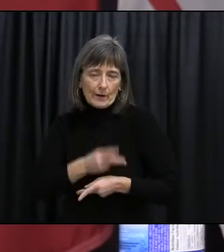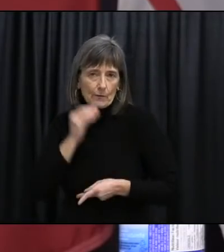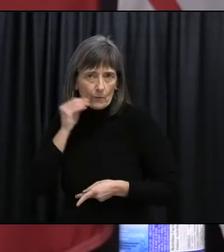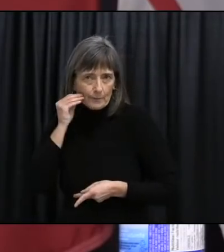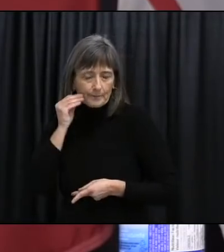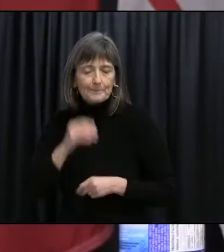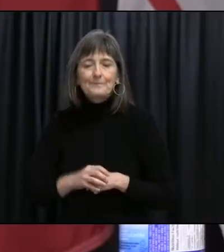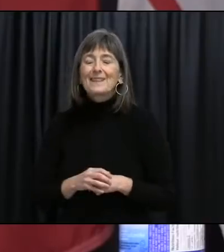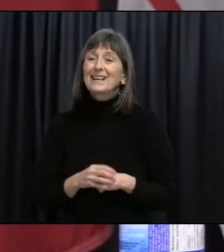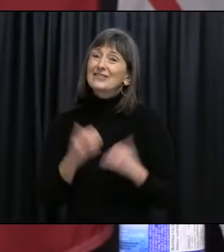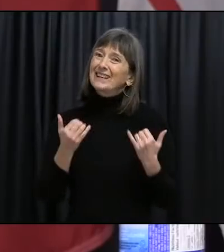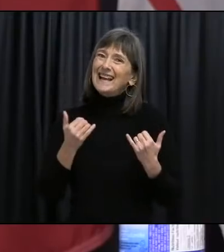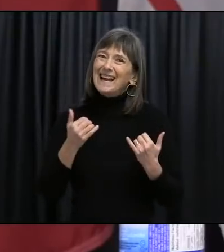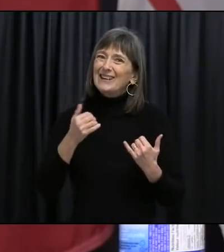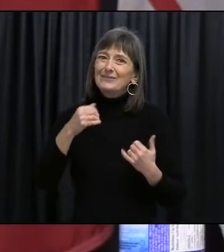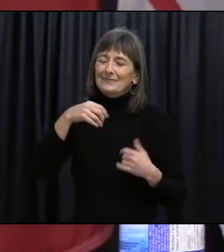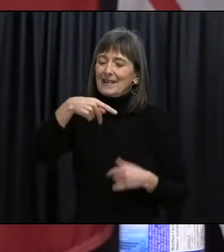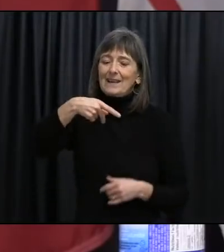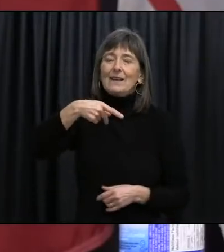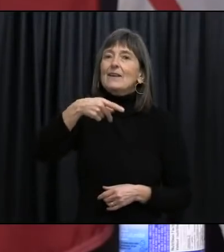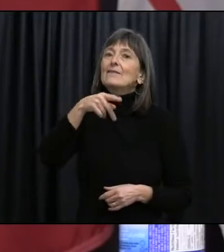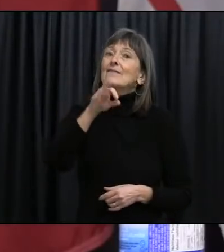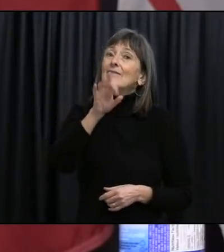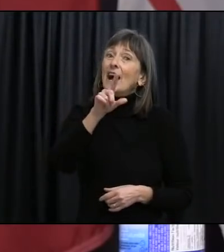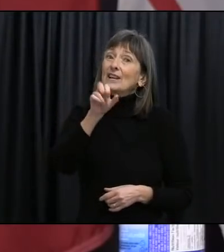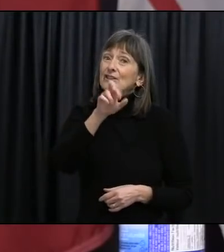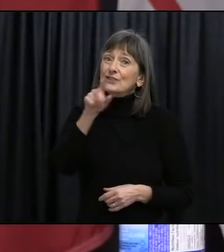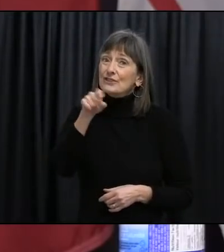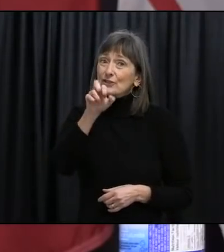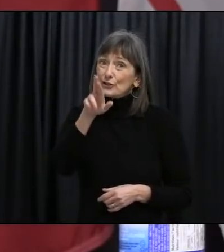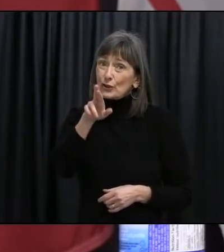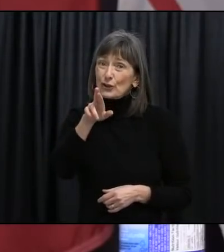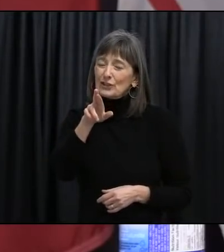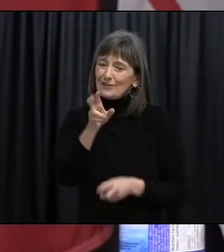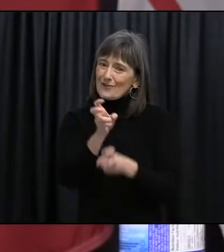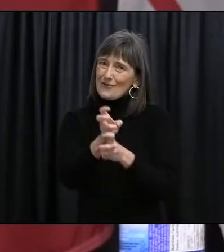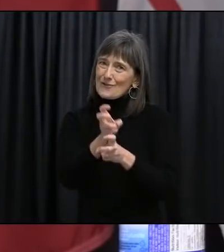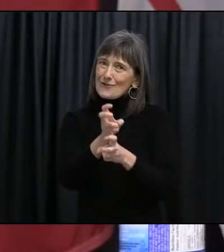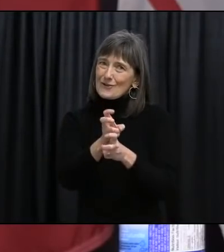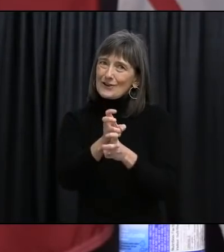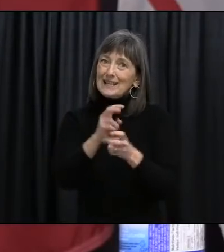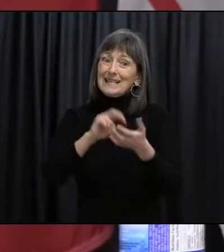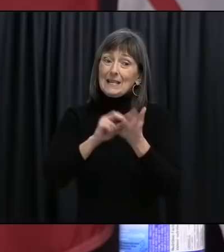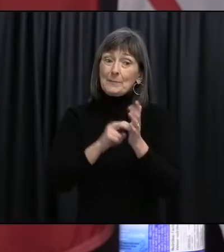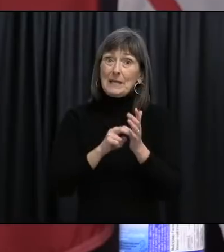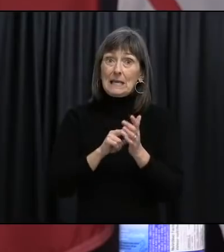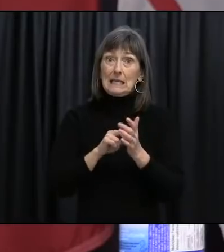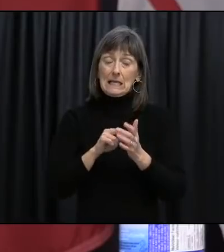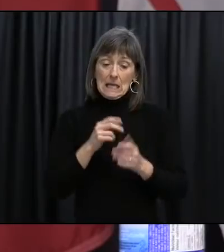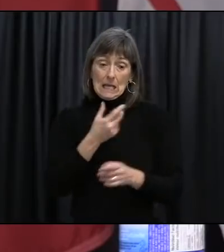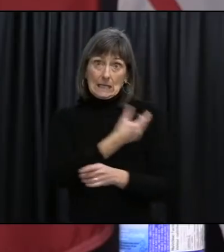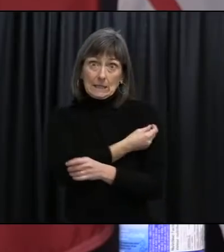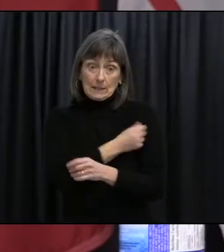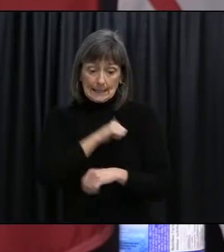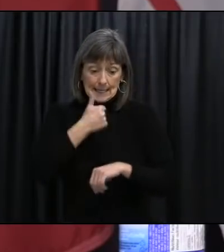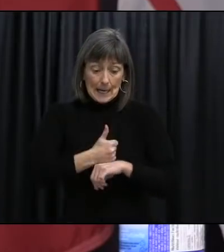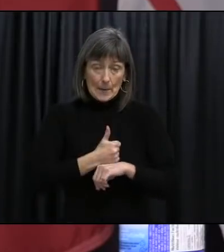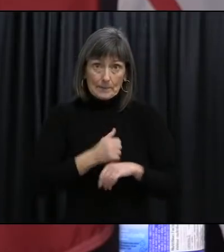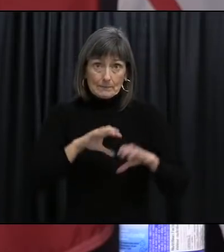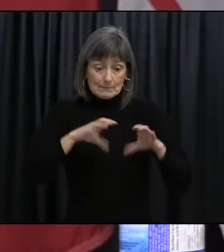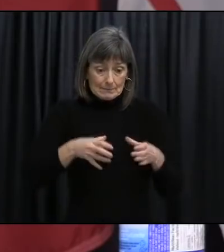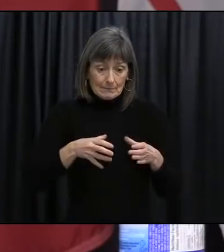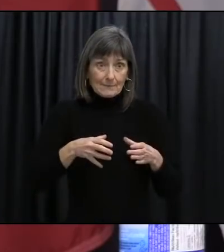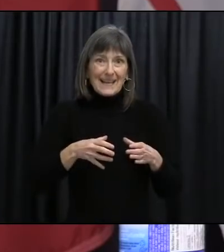a challenge because essentially Pfizer have said you've got to bring the individual to the vaccine, and that certainly would be a